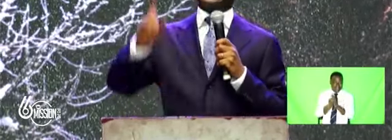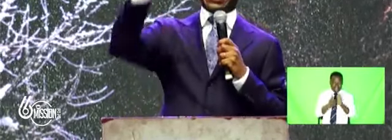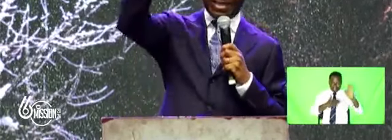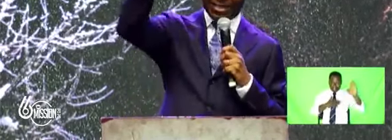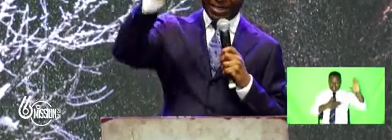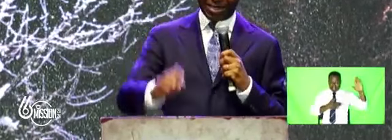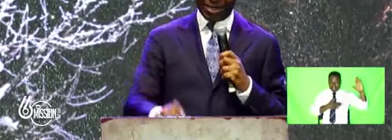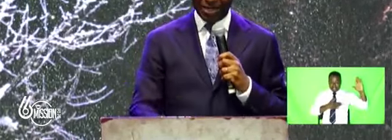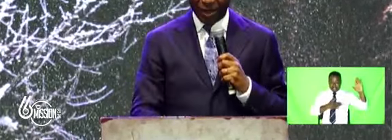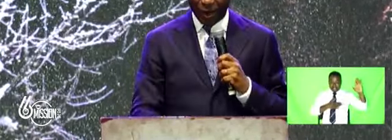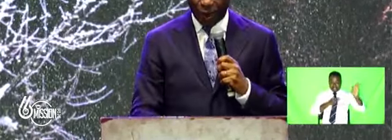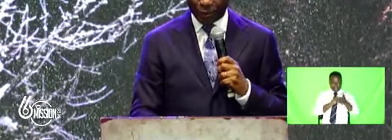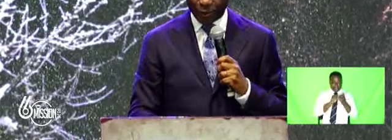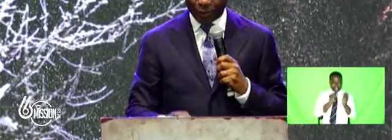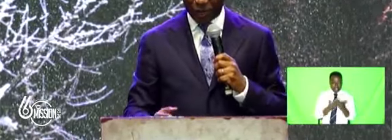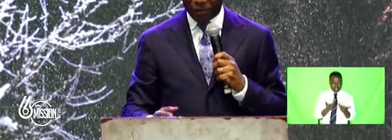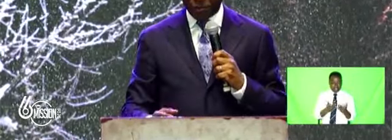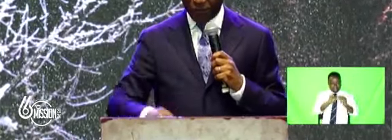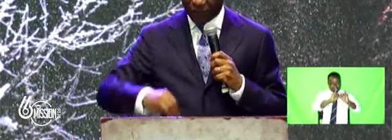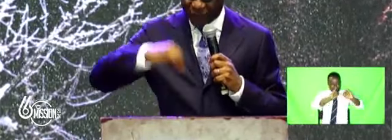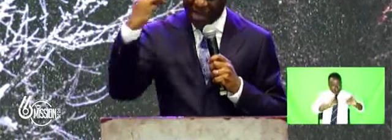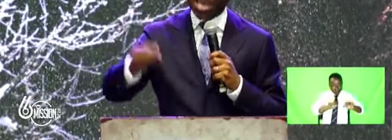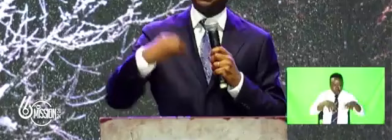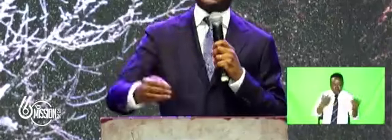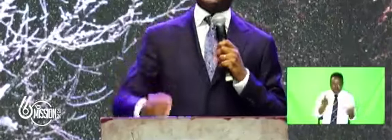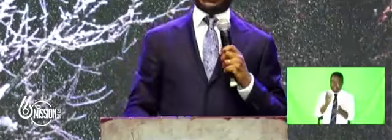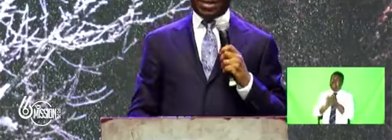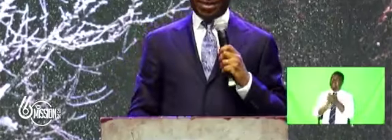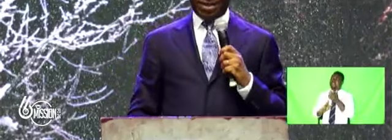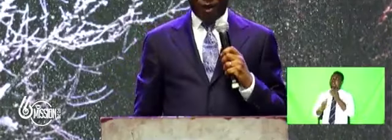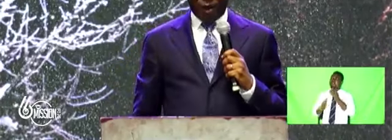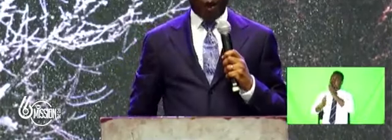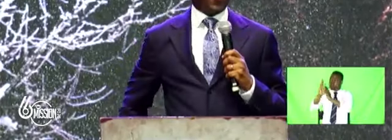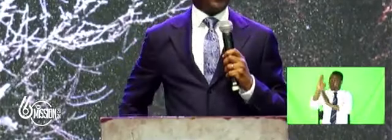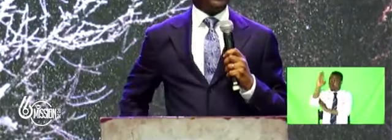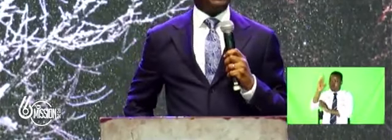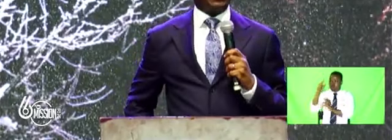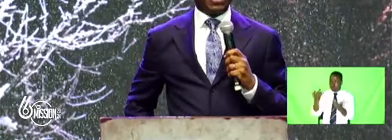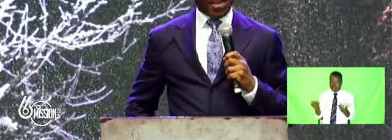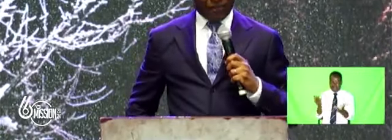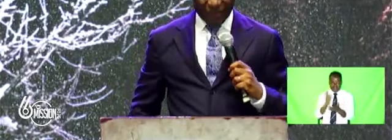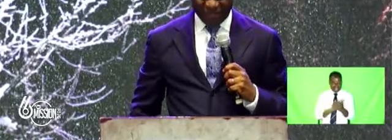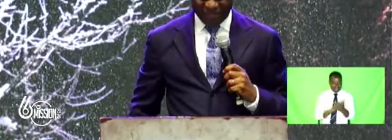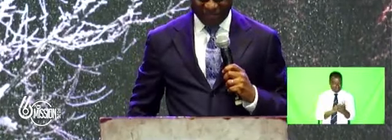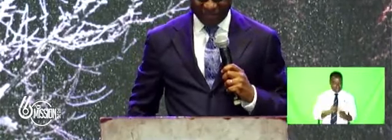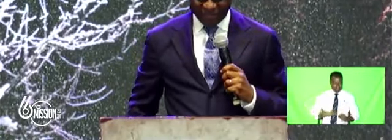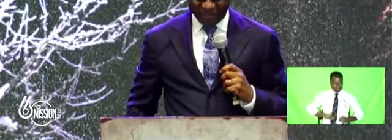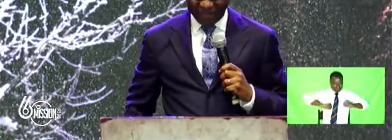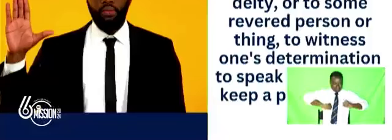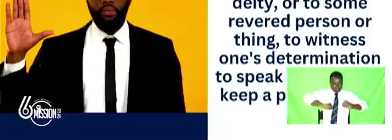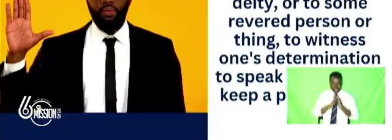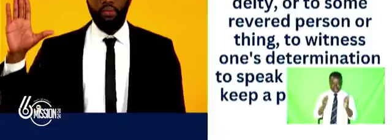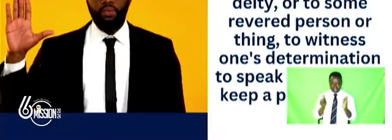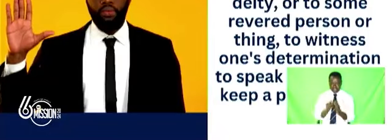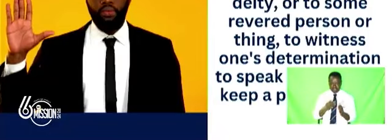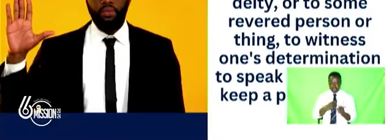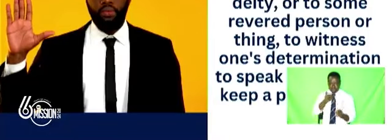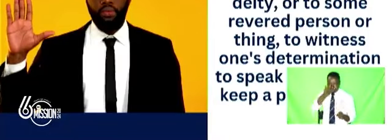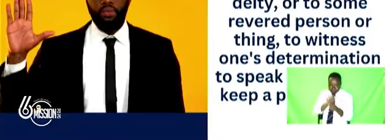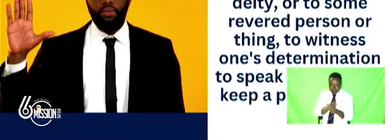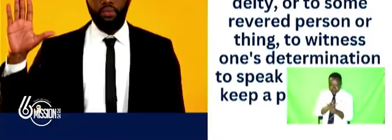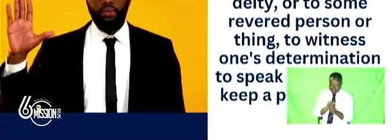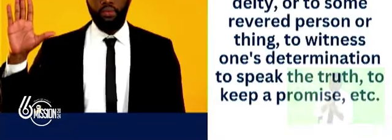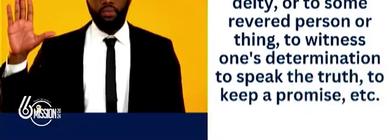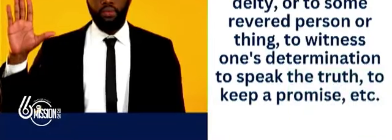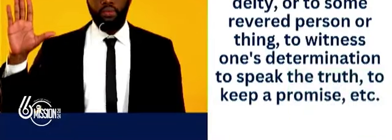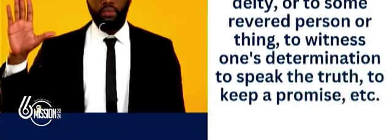a deity or to some revered person or a thing, someone or